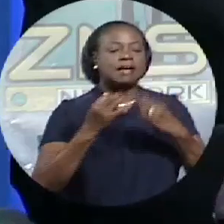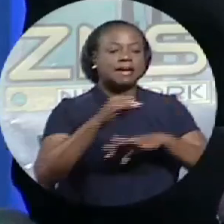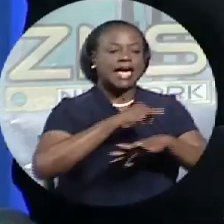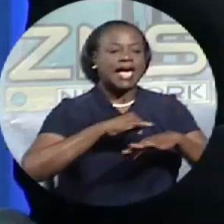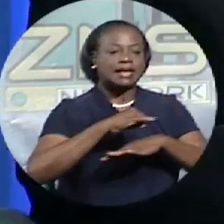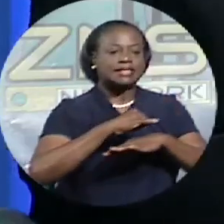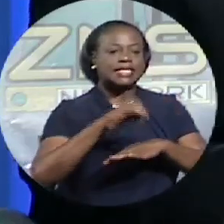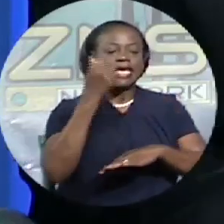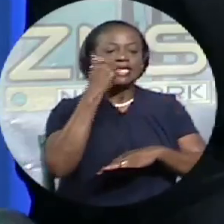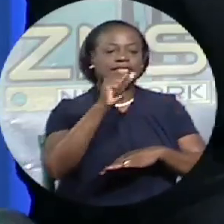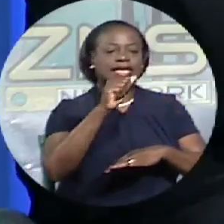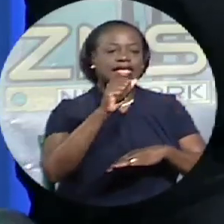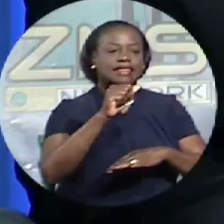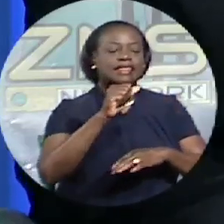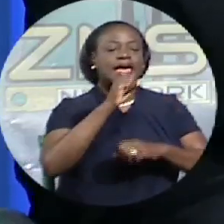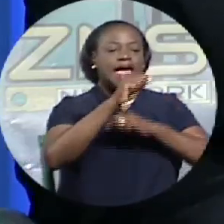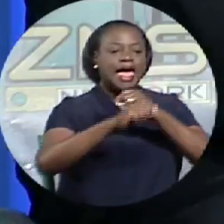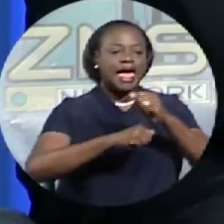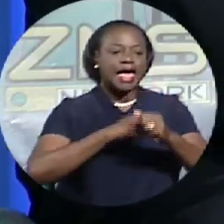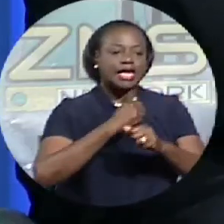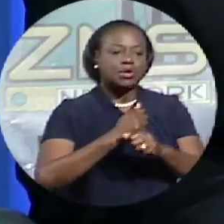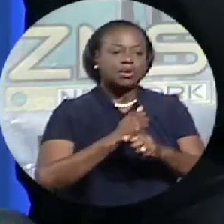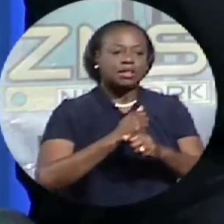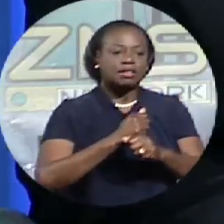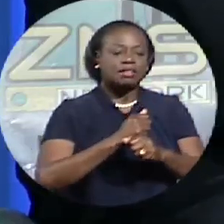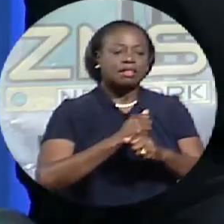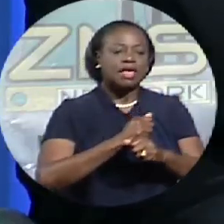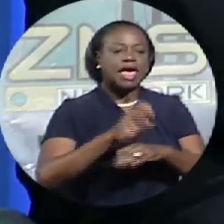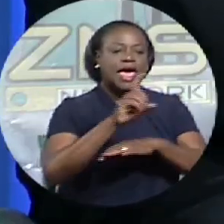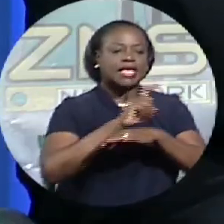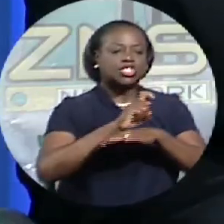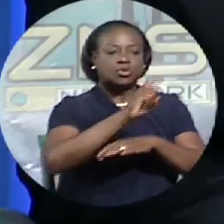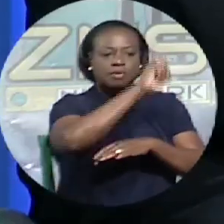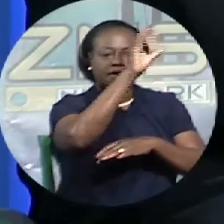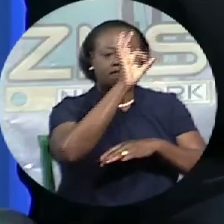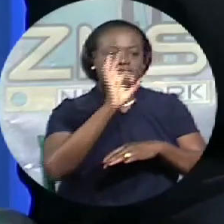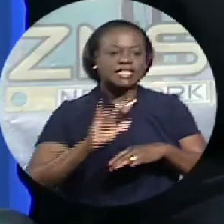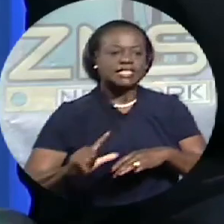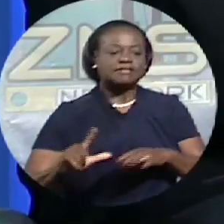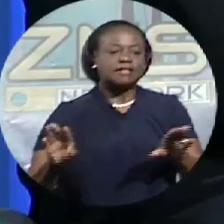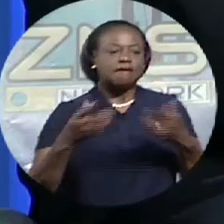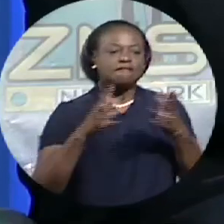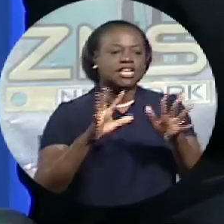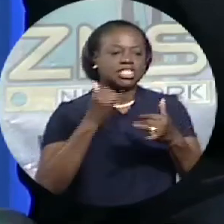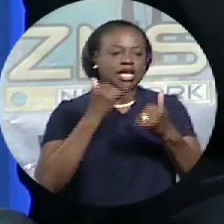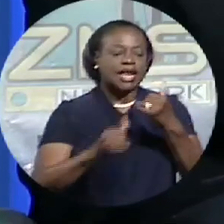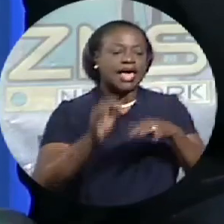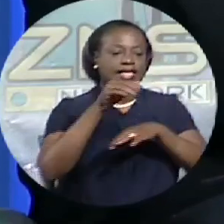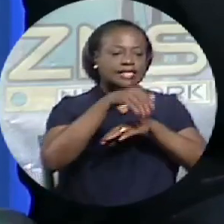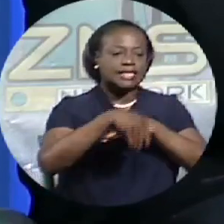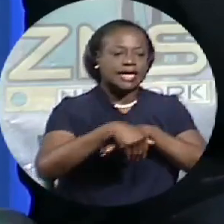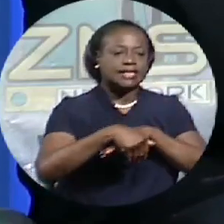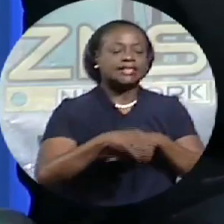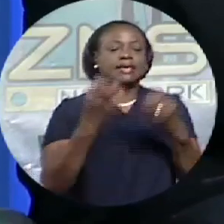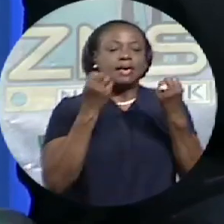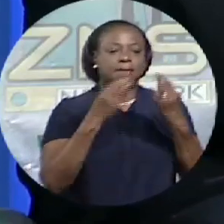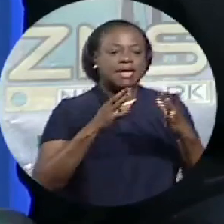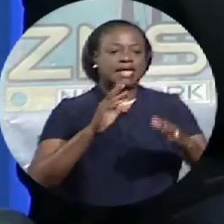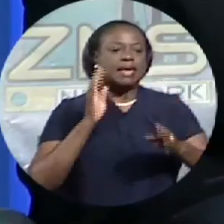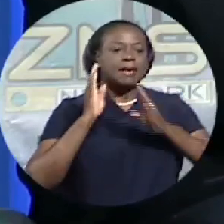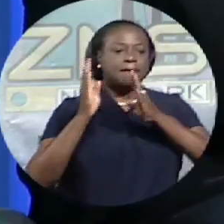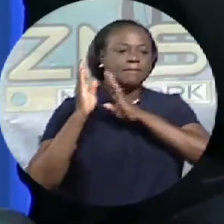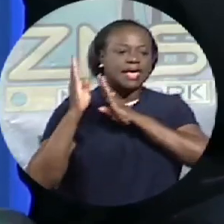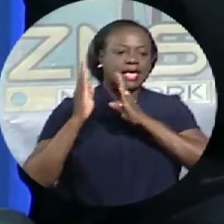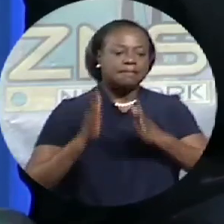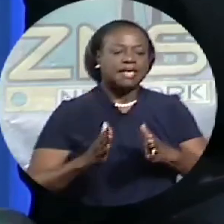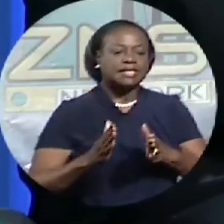10th annual Exuma Heritage Music Festival closed out last night with a number of Bahamian artists performing their great hits. Our Julian Gibson was